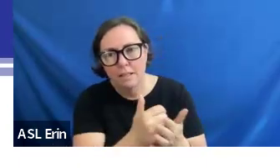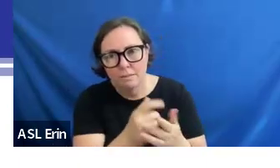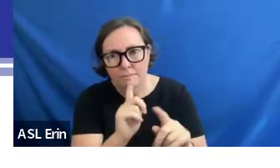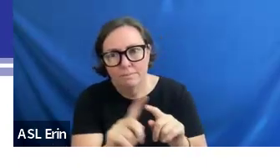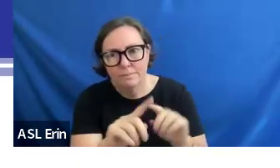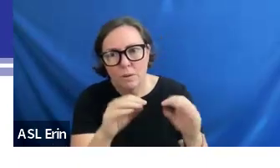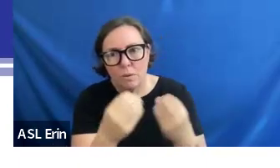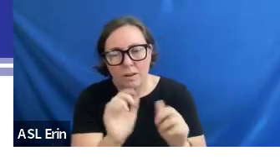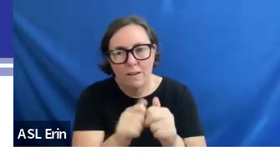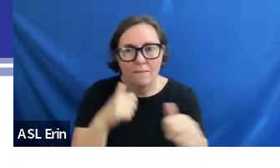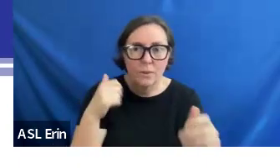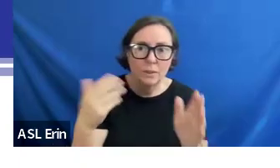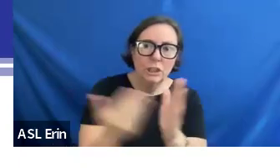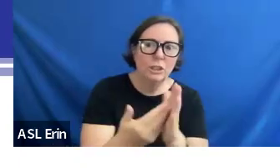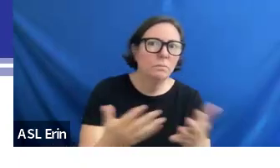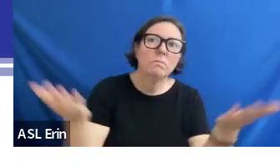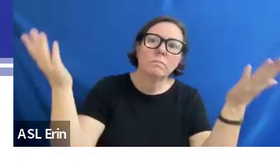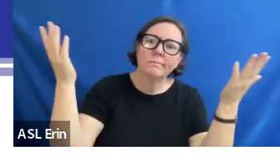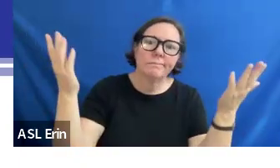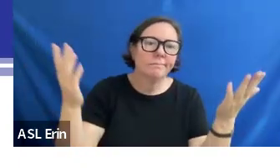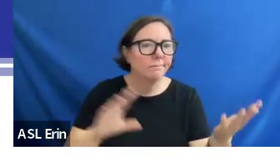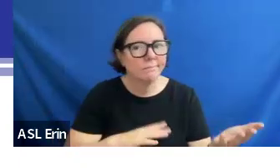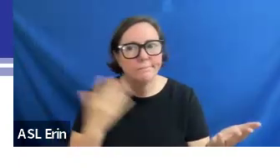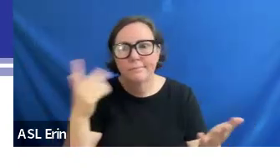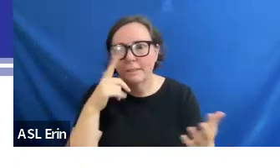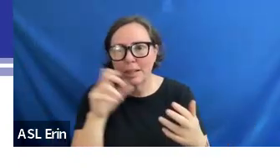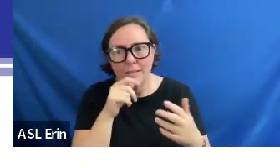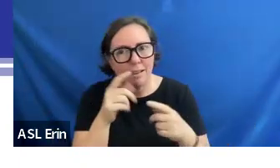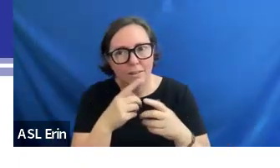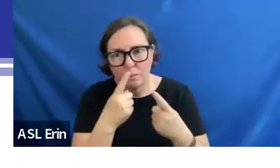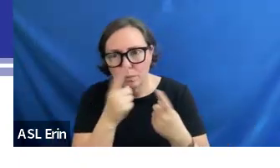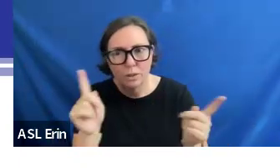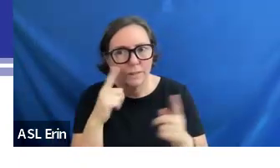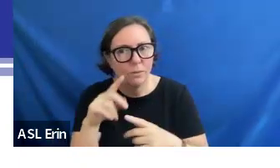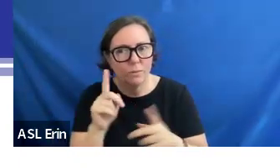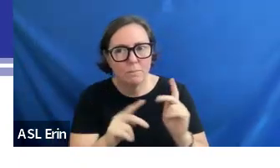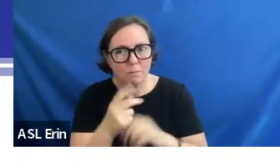organizations avoid legal risks and comply with the law.